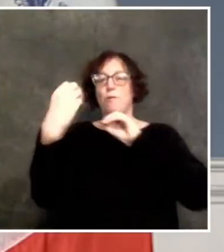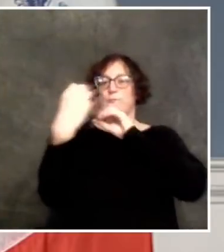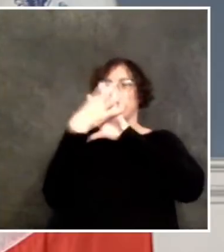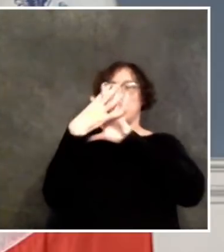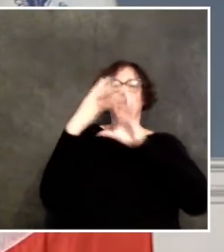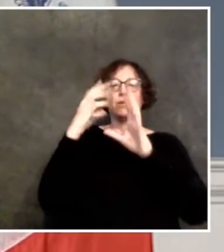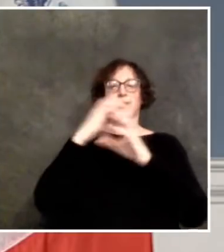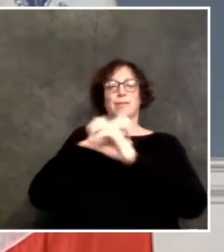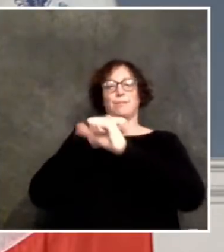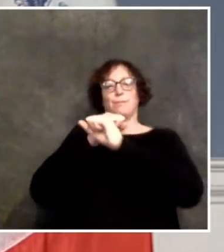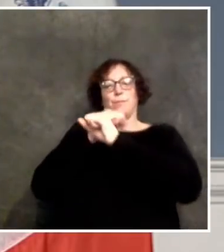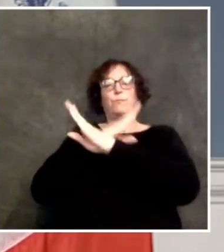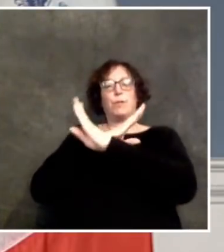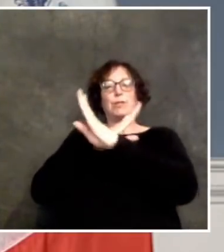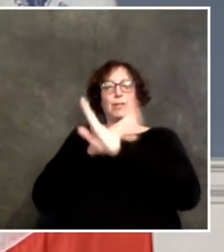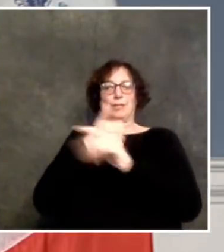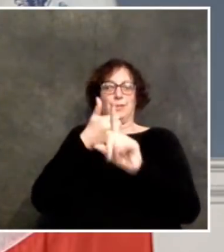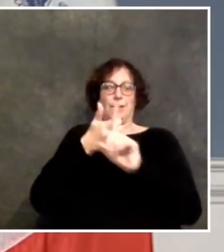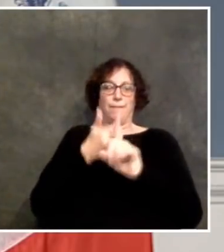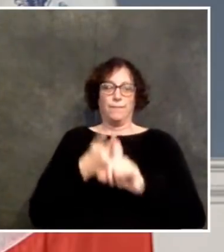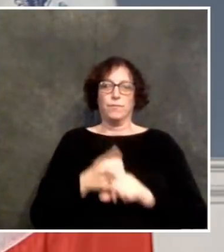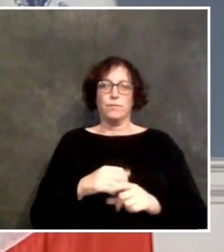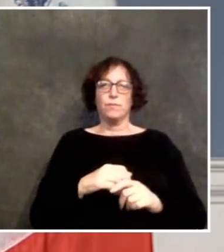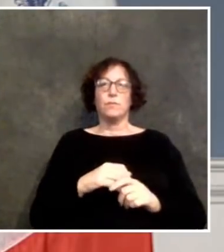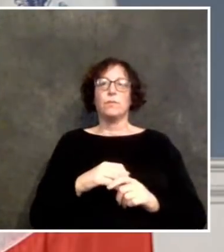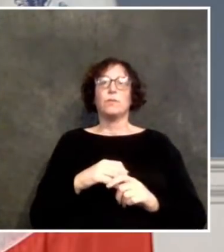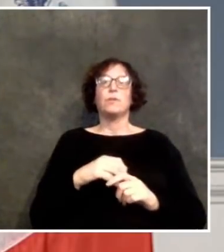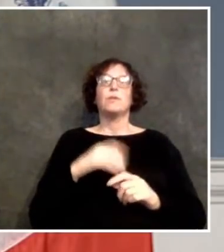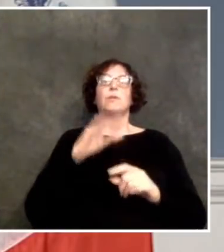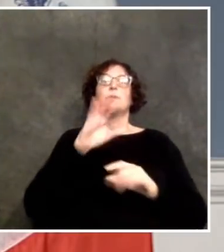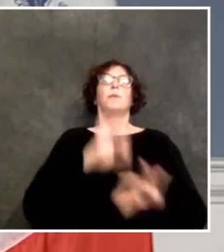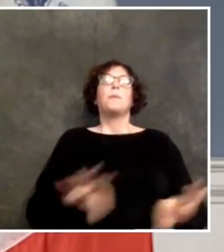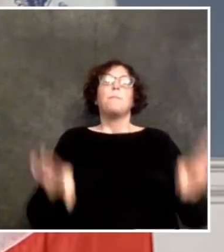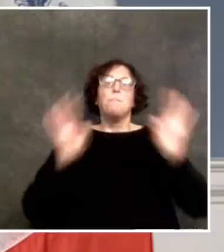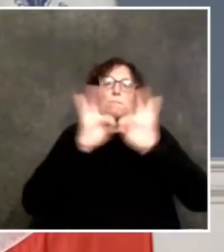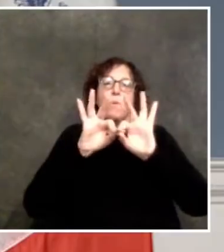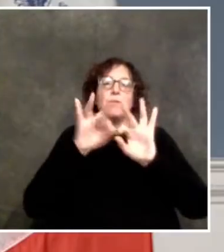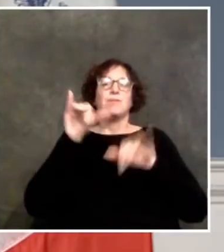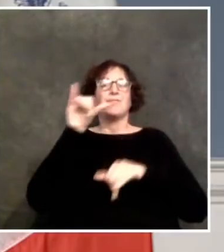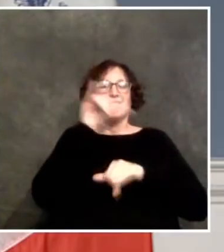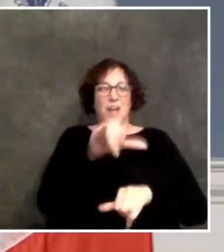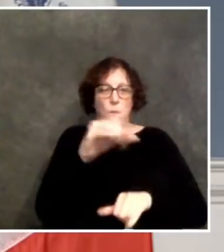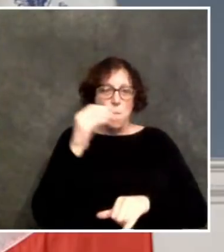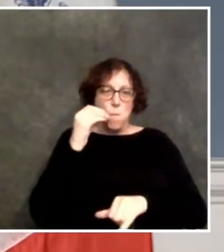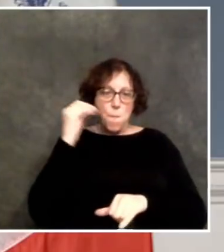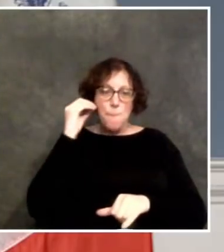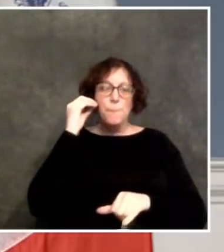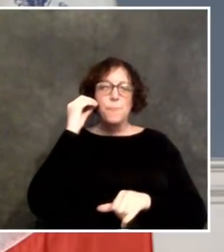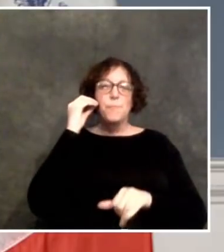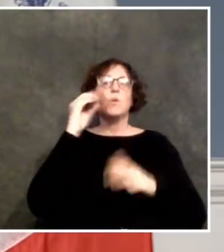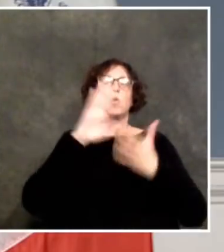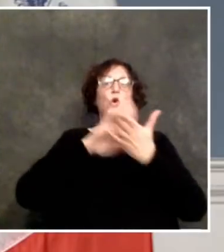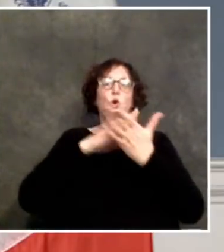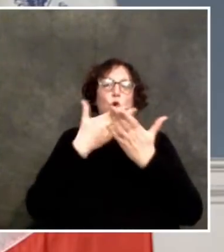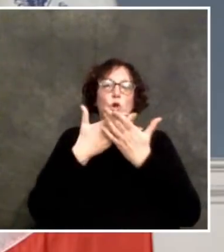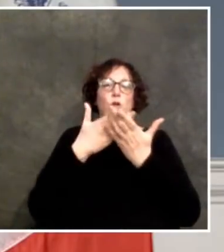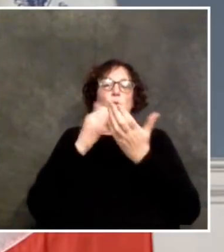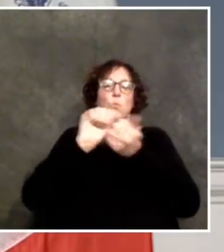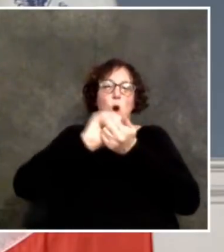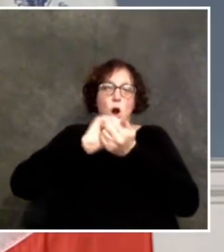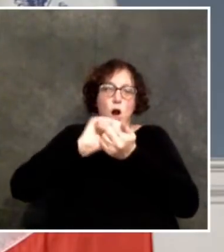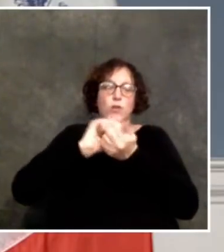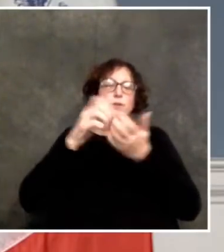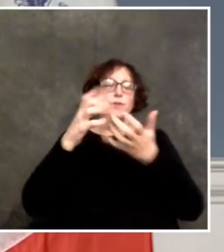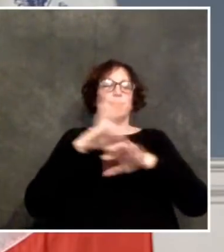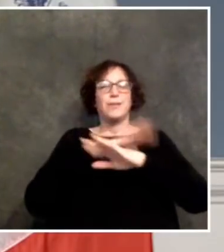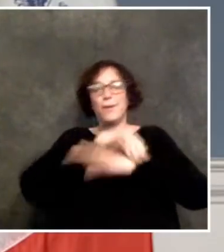the right way. The social distancing, the shelter in place are about protecting yourself and other people. The face